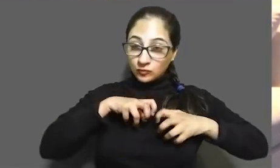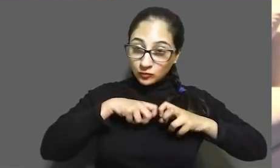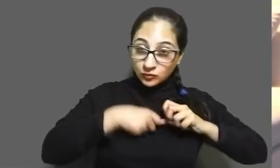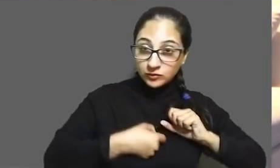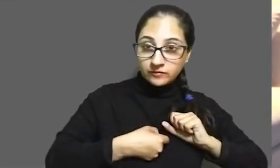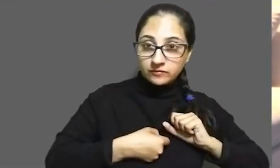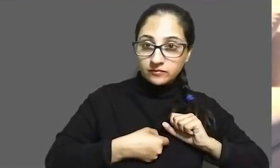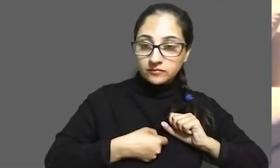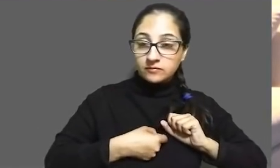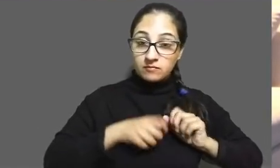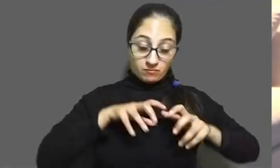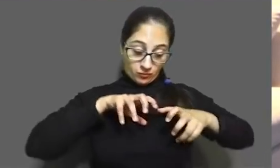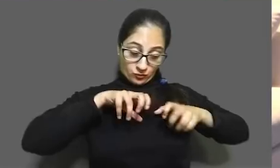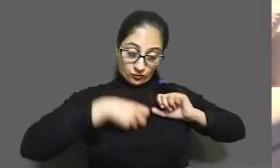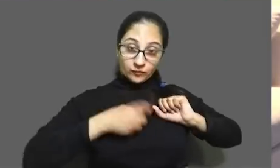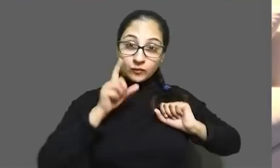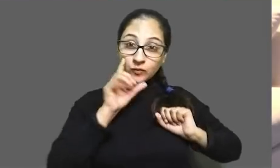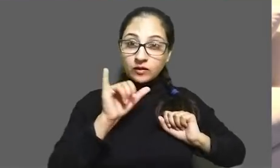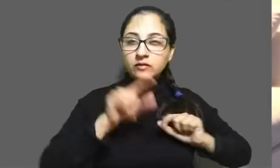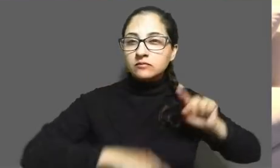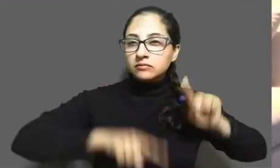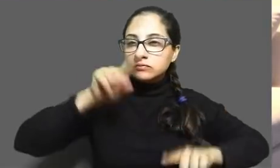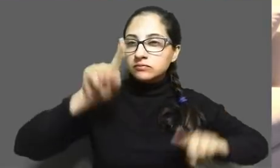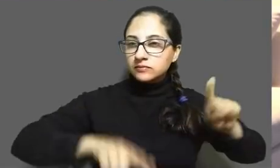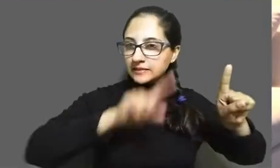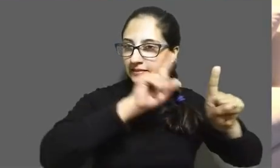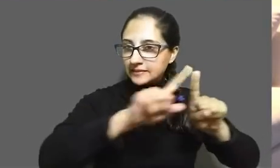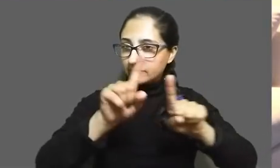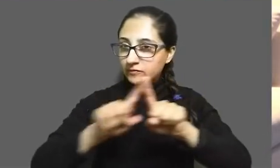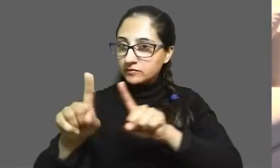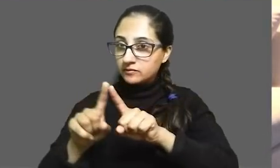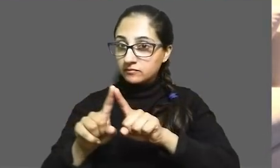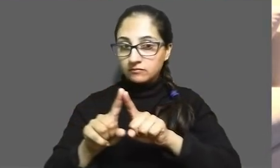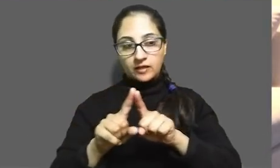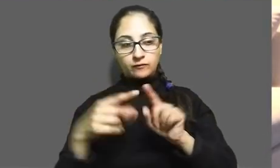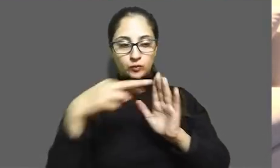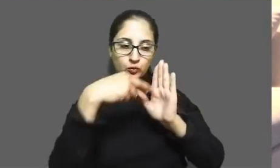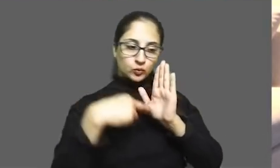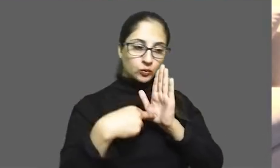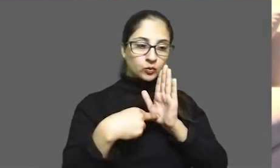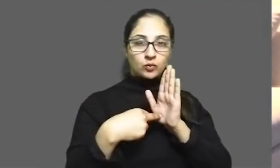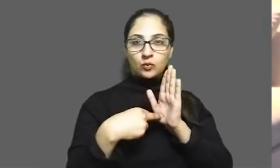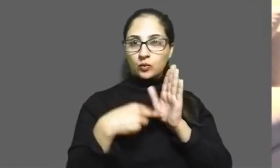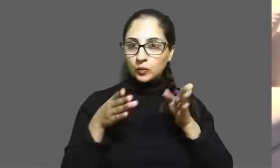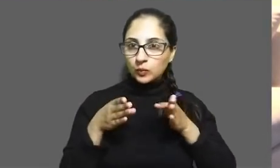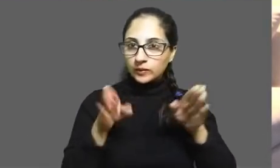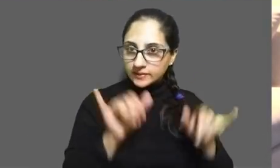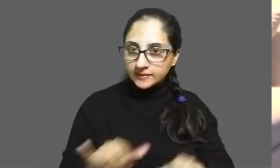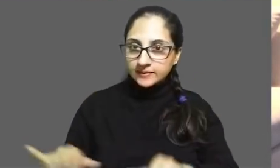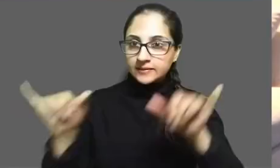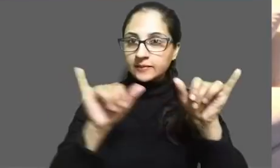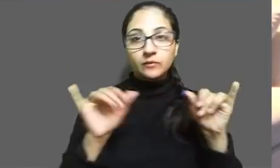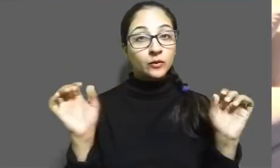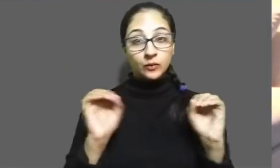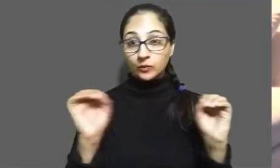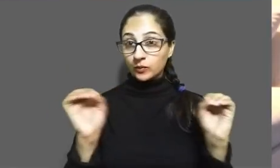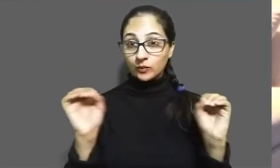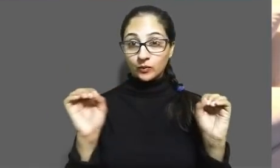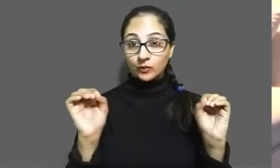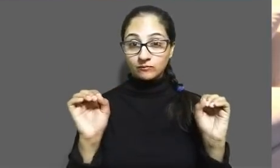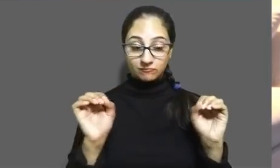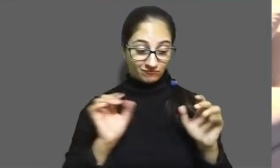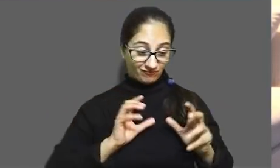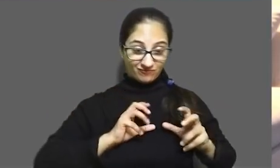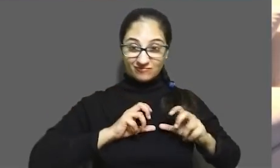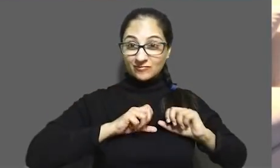go. And so we grieve. Grieving is very personal. Each one of us is unique, so each